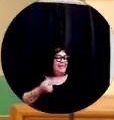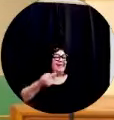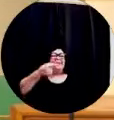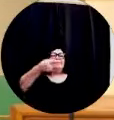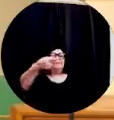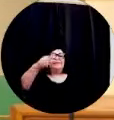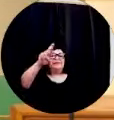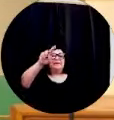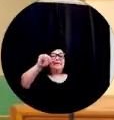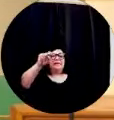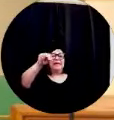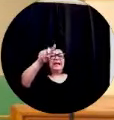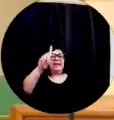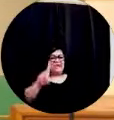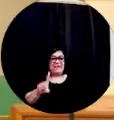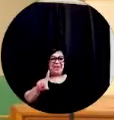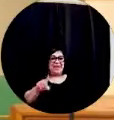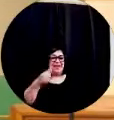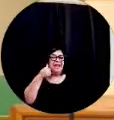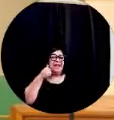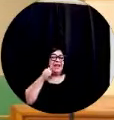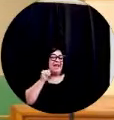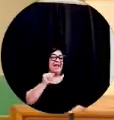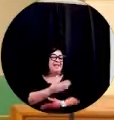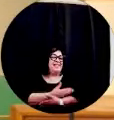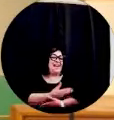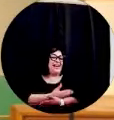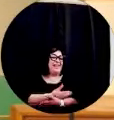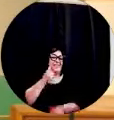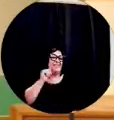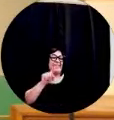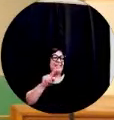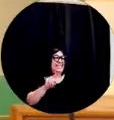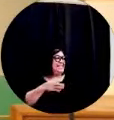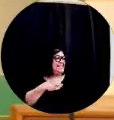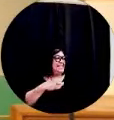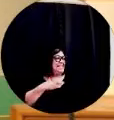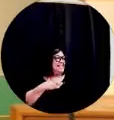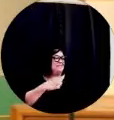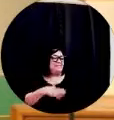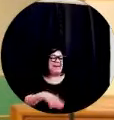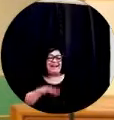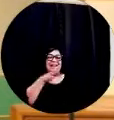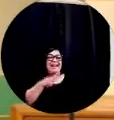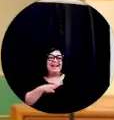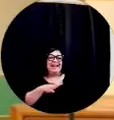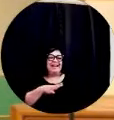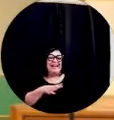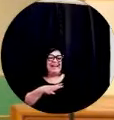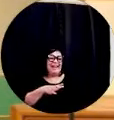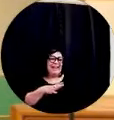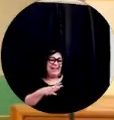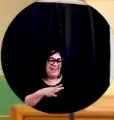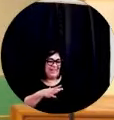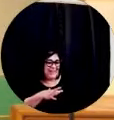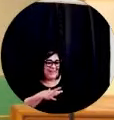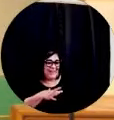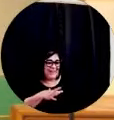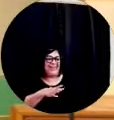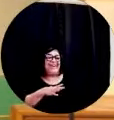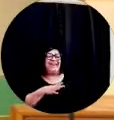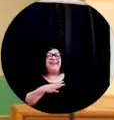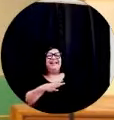My Girlfriend. She's my girlfriend. Her name is Navy Loren. Now, you know, it's something